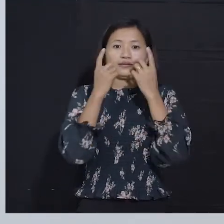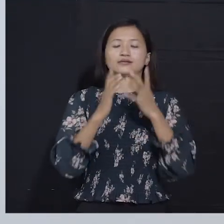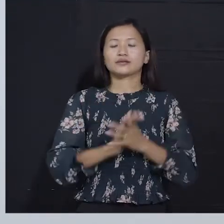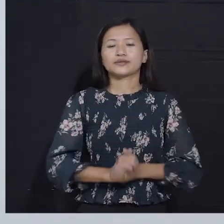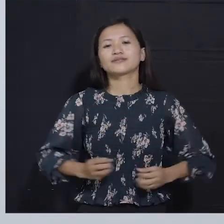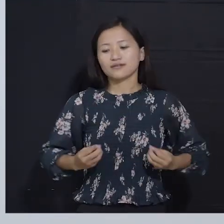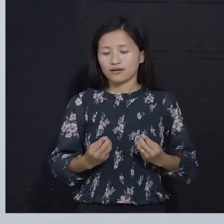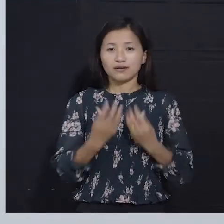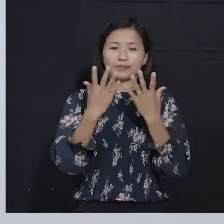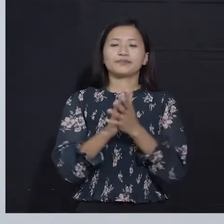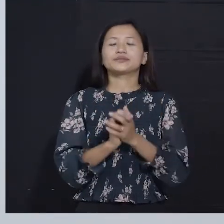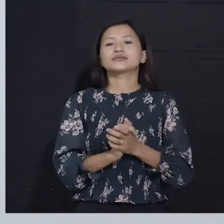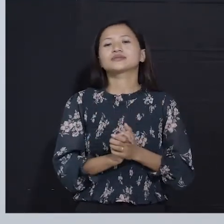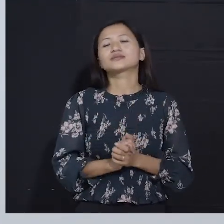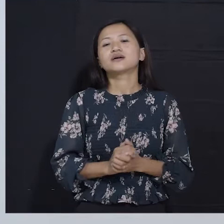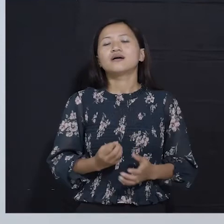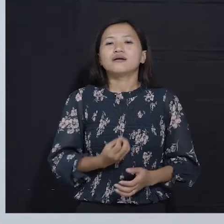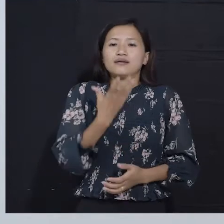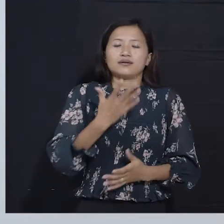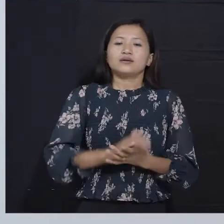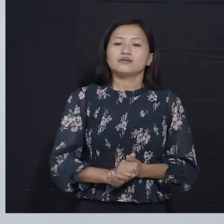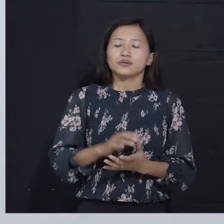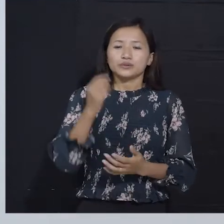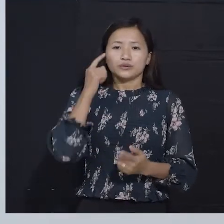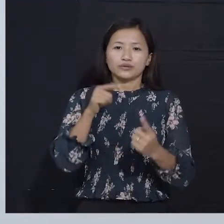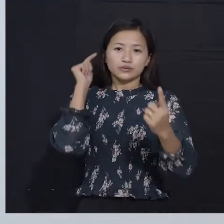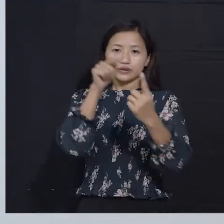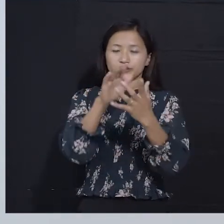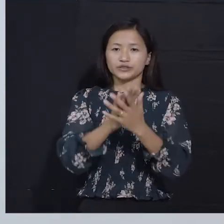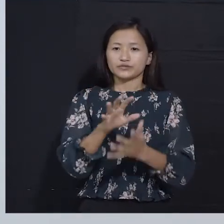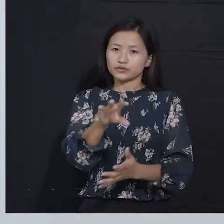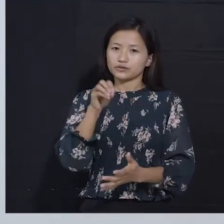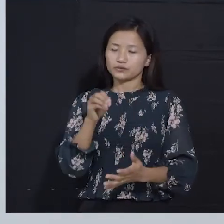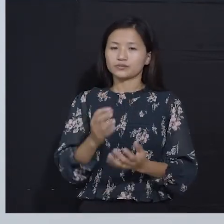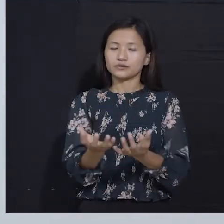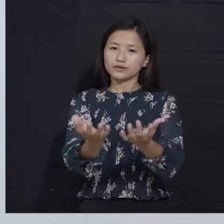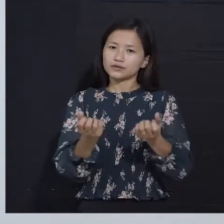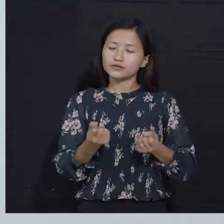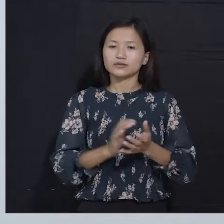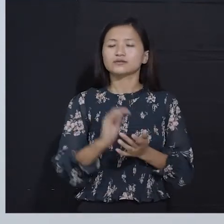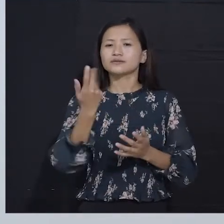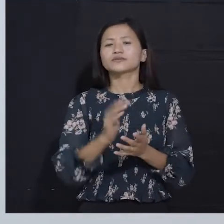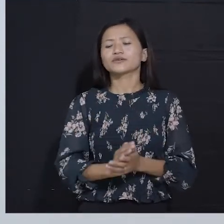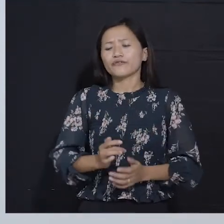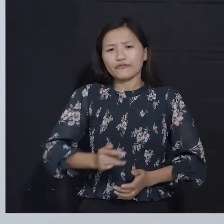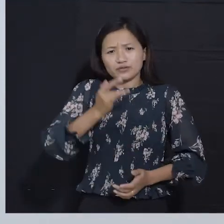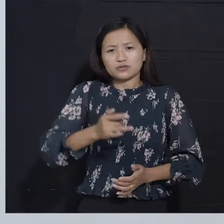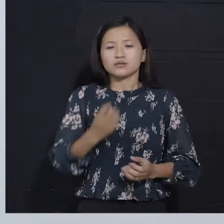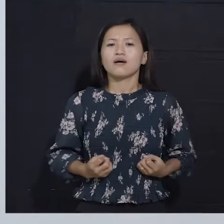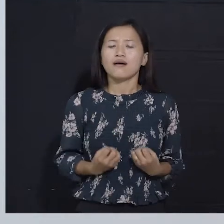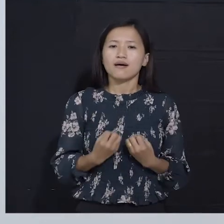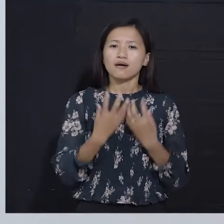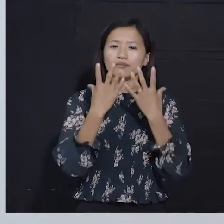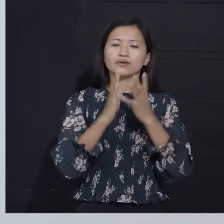Excitement and happiness. Sometimes when you are able to achieve something, you feel elated, right? You feel so happy that